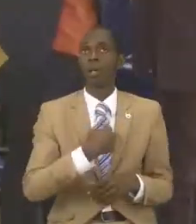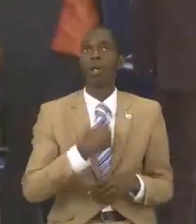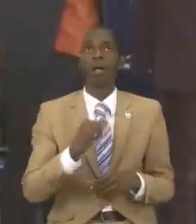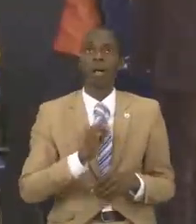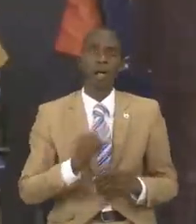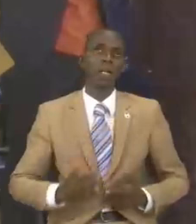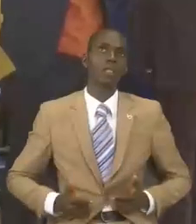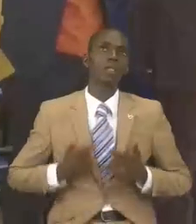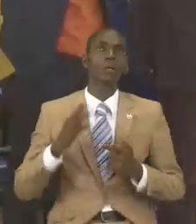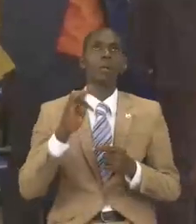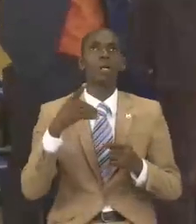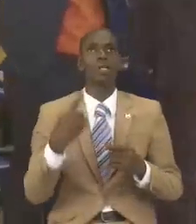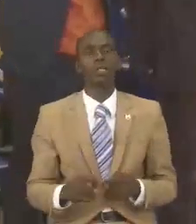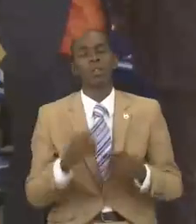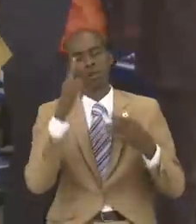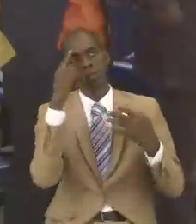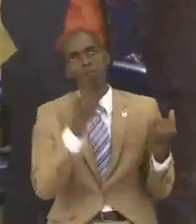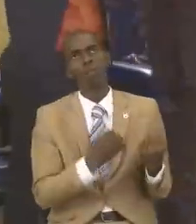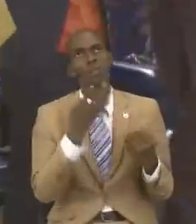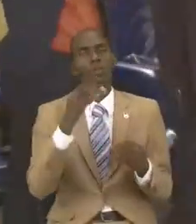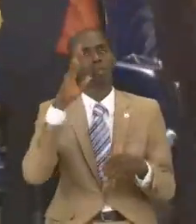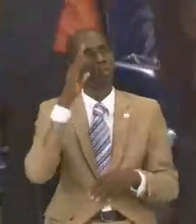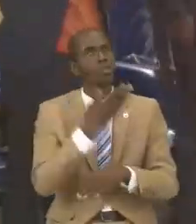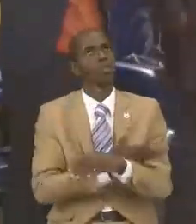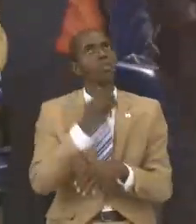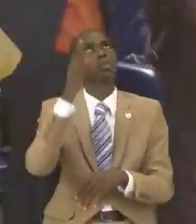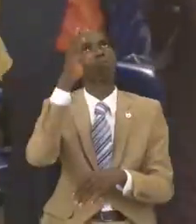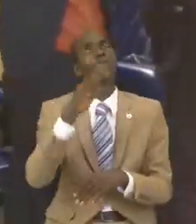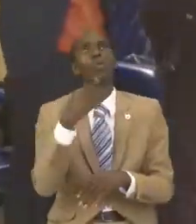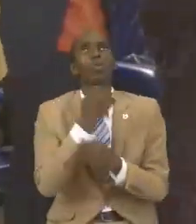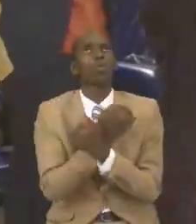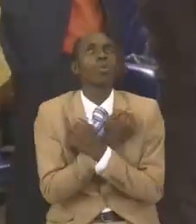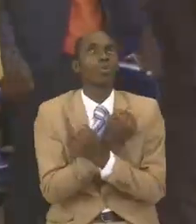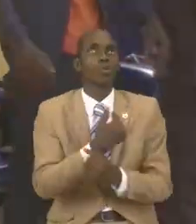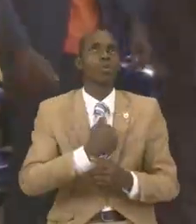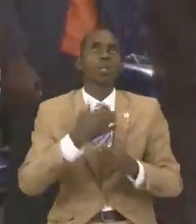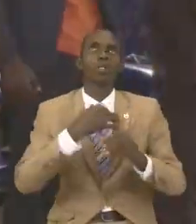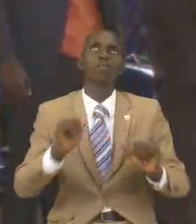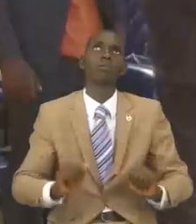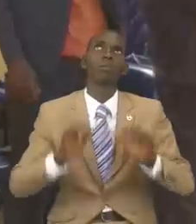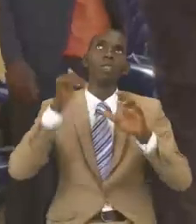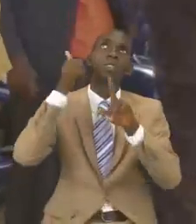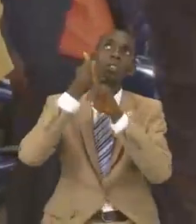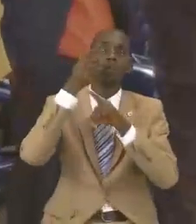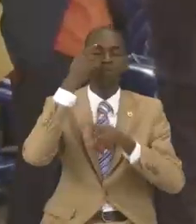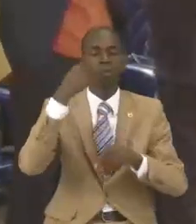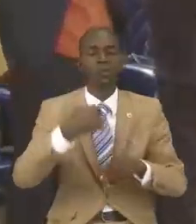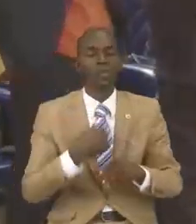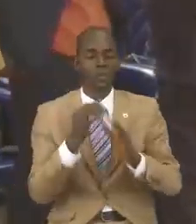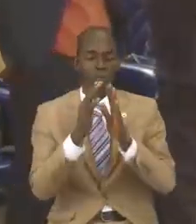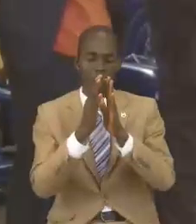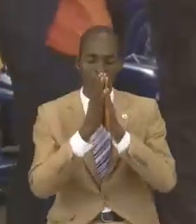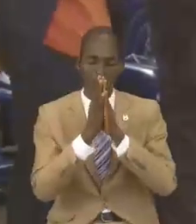the faith of the Son of God who loved me and gave himself for me. Open your